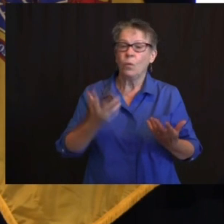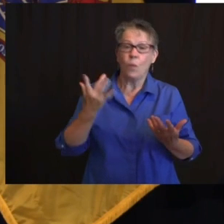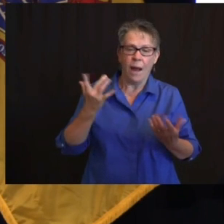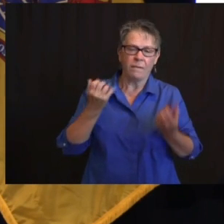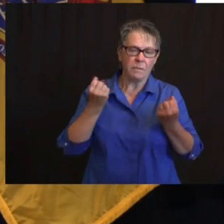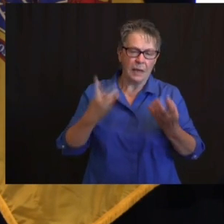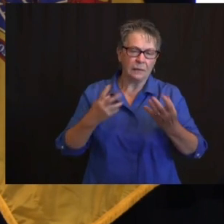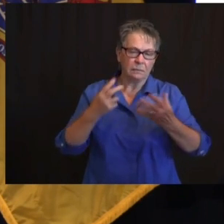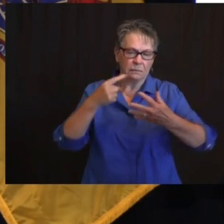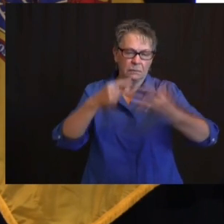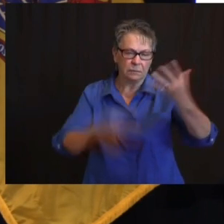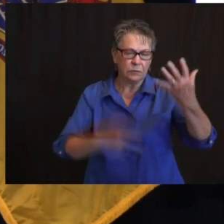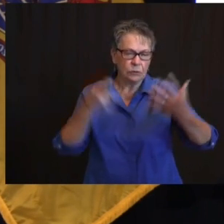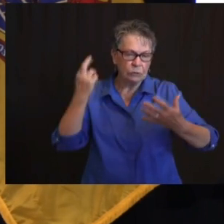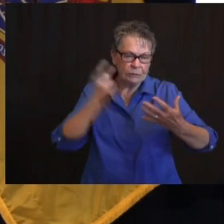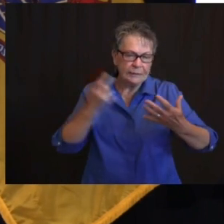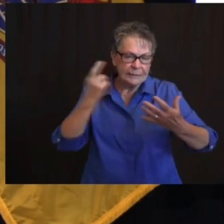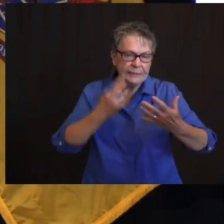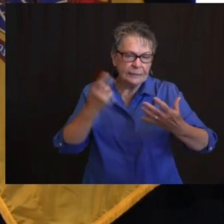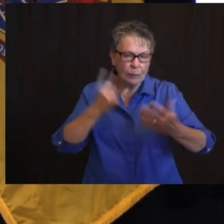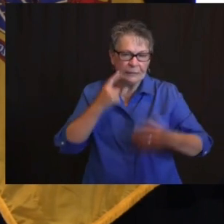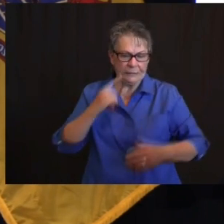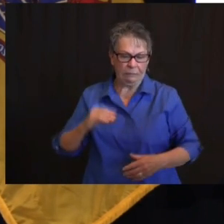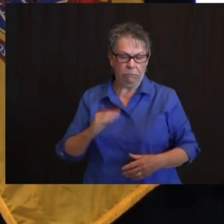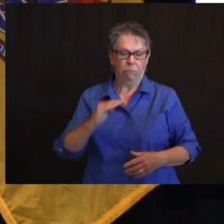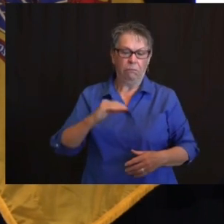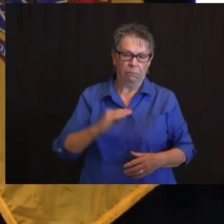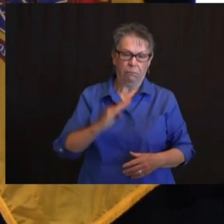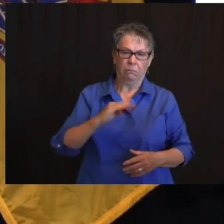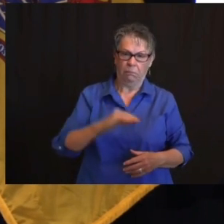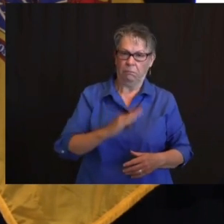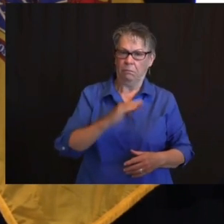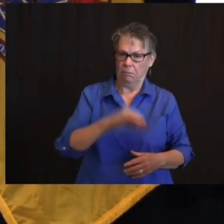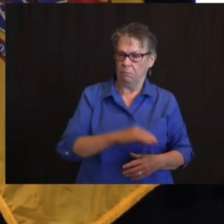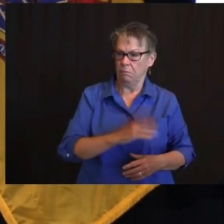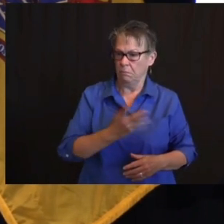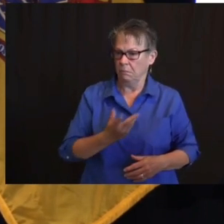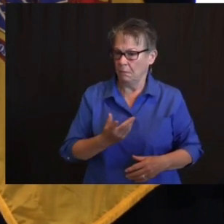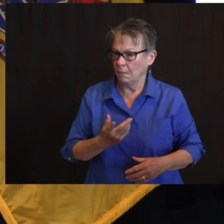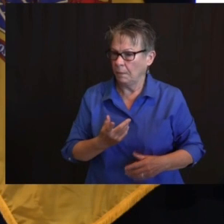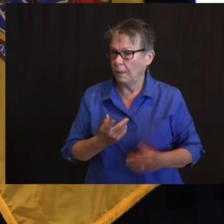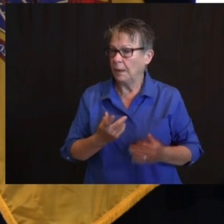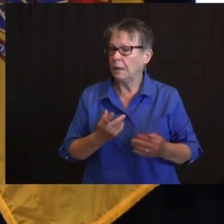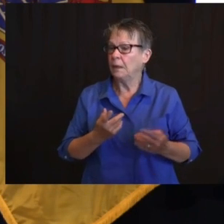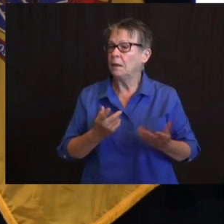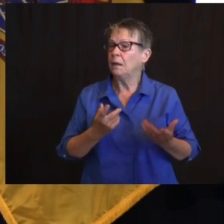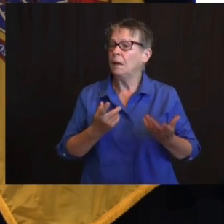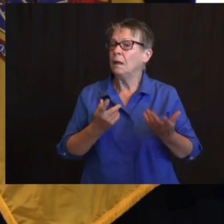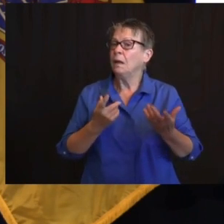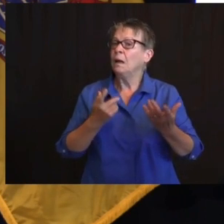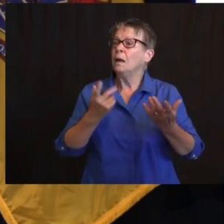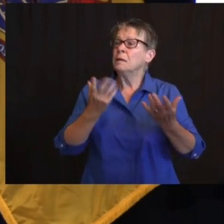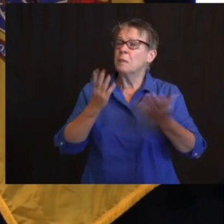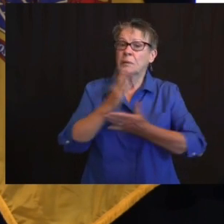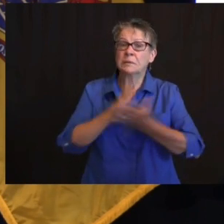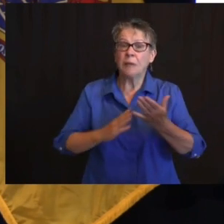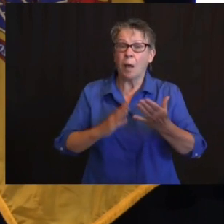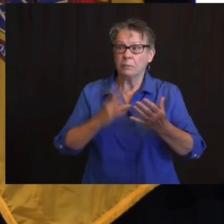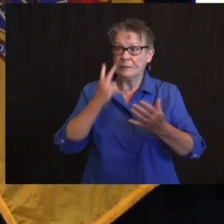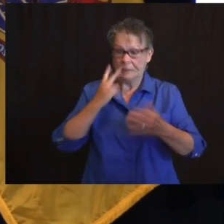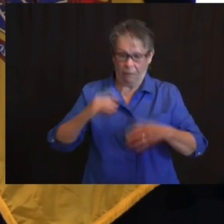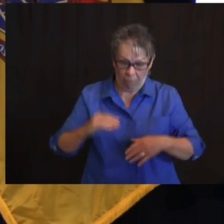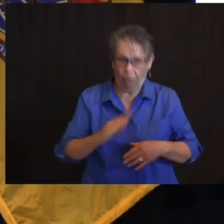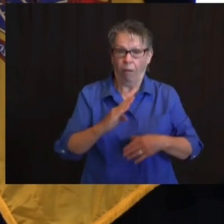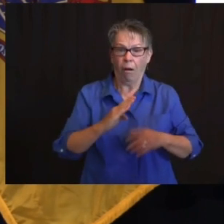matter, like maybe all of a sudden a bunch of lives reported on one day because they were backlogged, or maybe somebody went out and did a mass testing in a